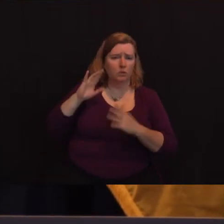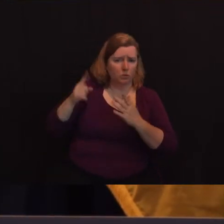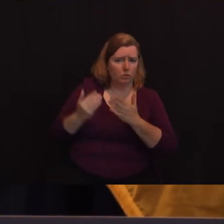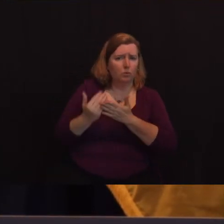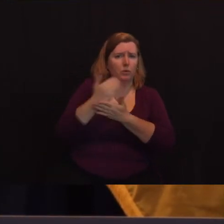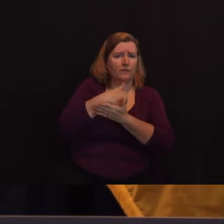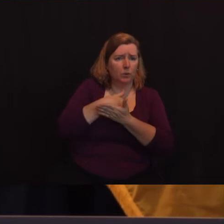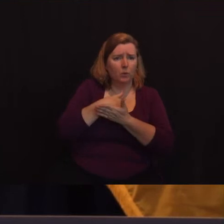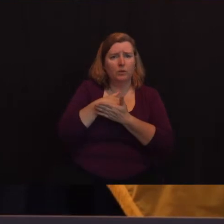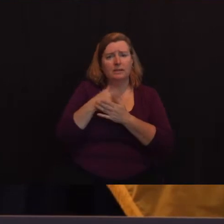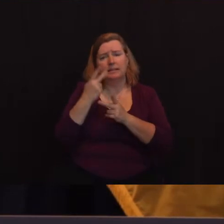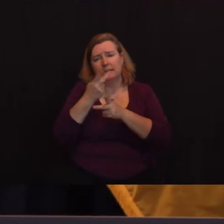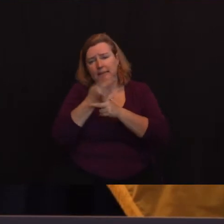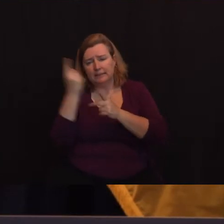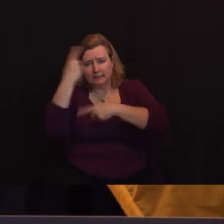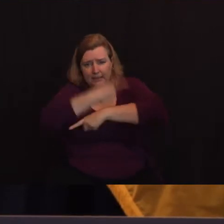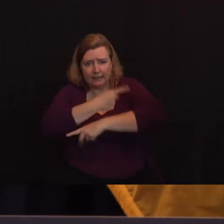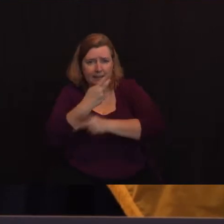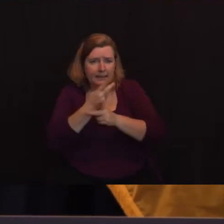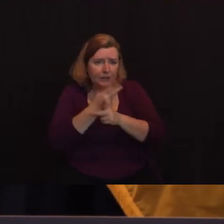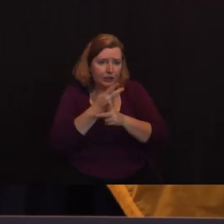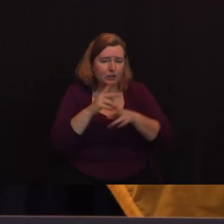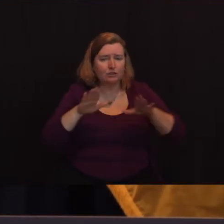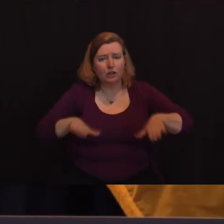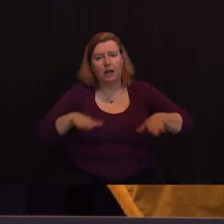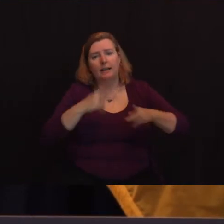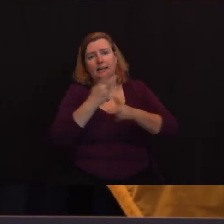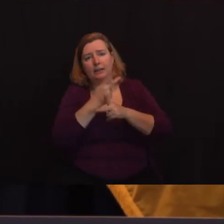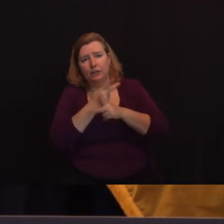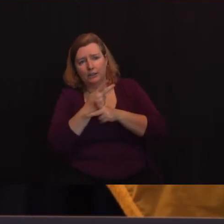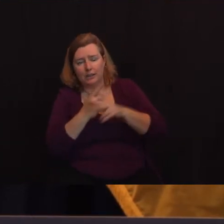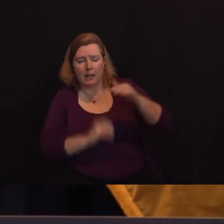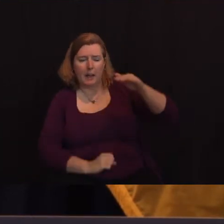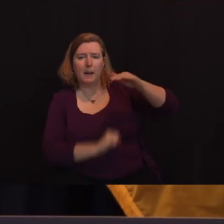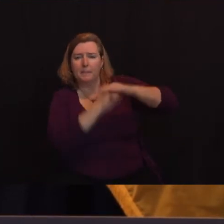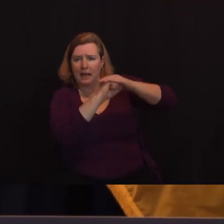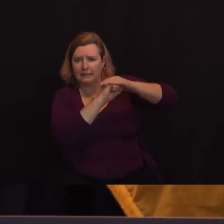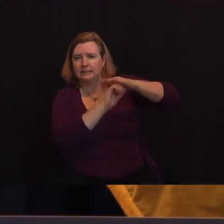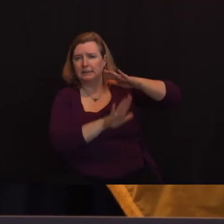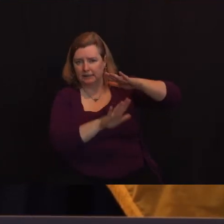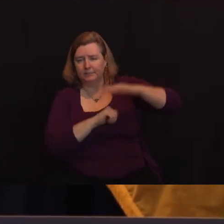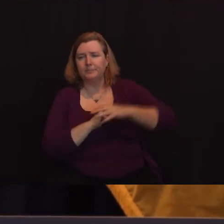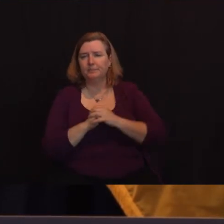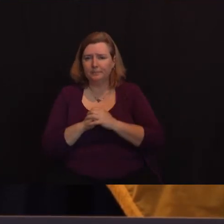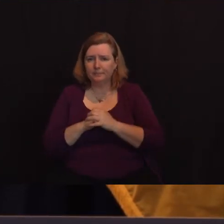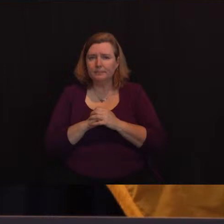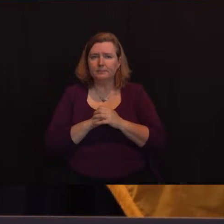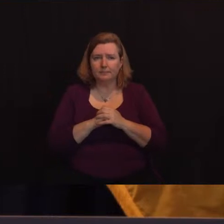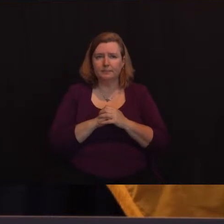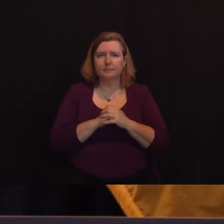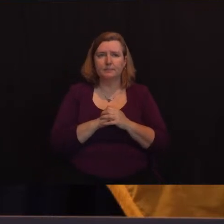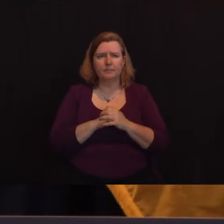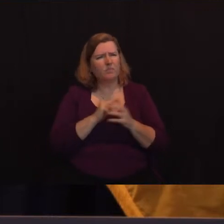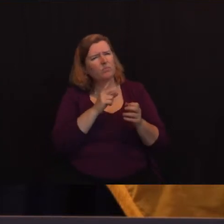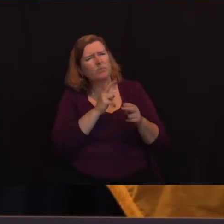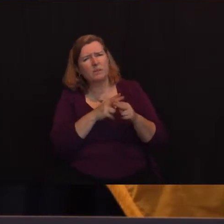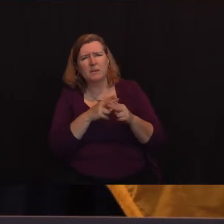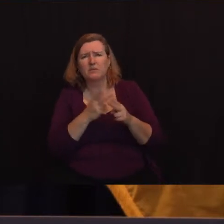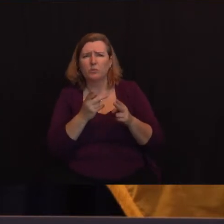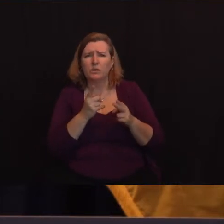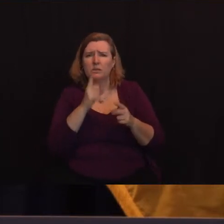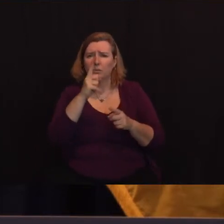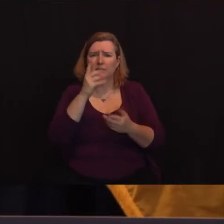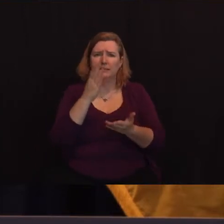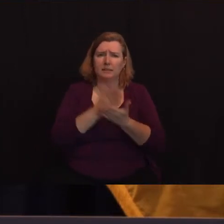expand as we feel like we can do it safely and responsibly. I'm getting nods from my right. The one-stop shops, I think the